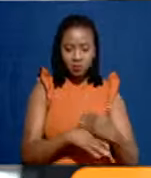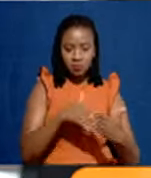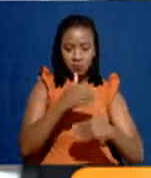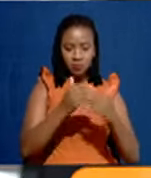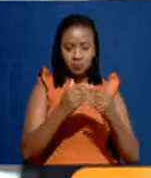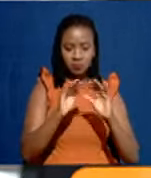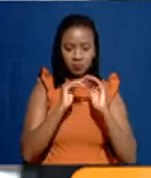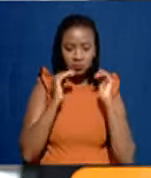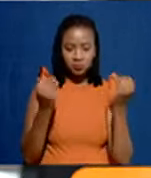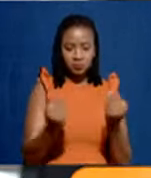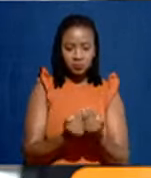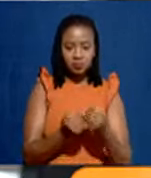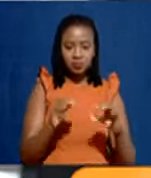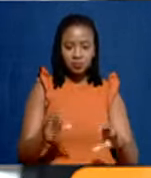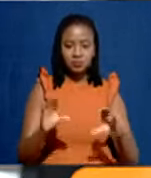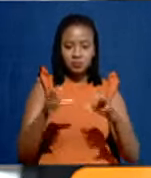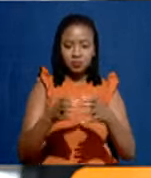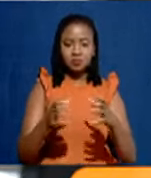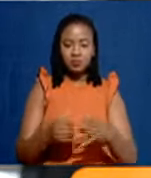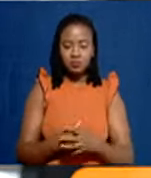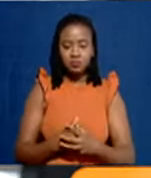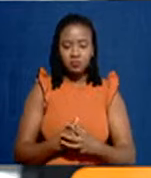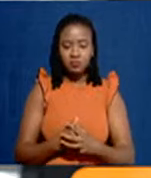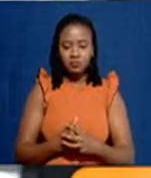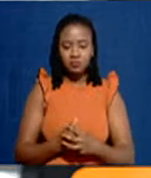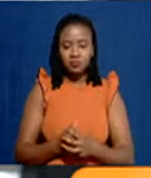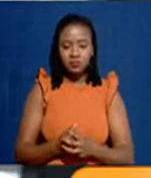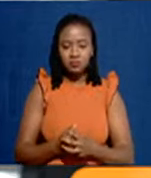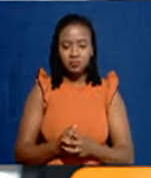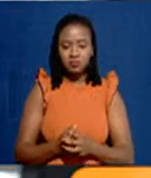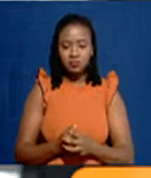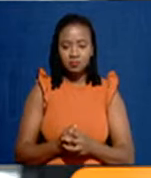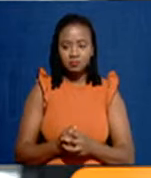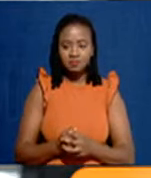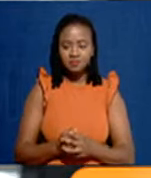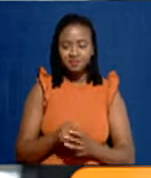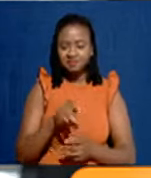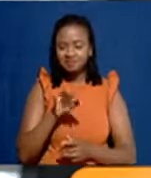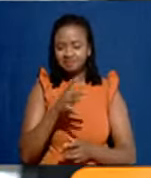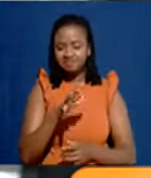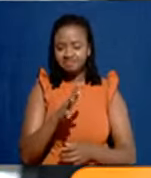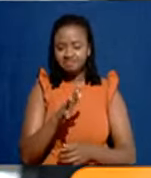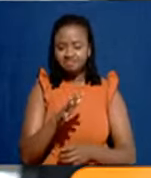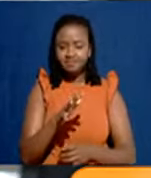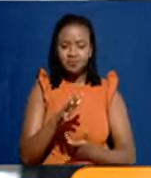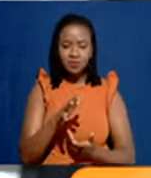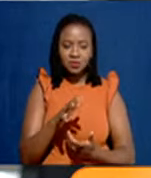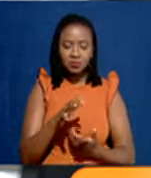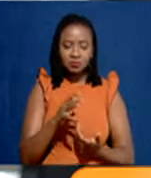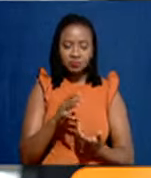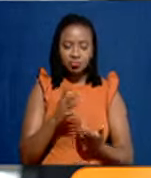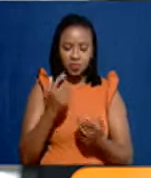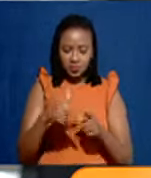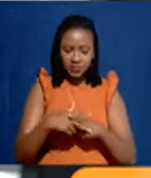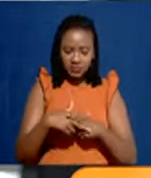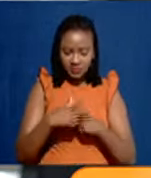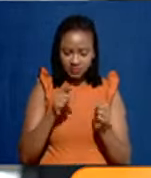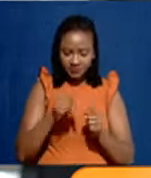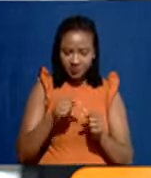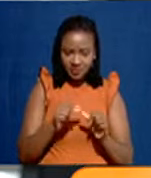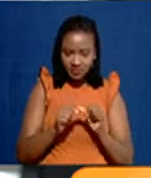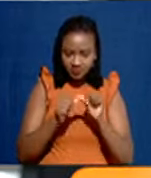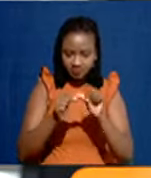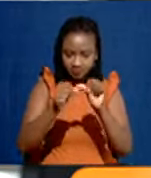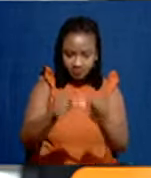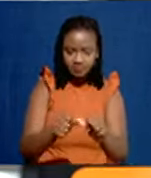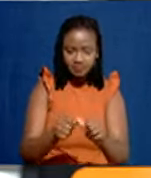community of shared future for mankind, then it only sits at the very beginning of this long and sustainable